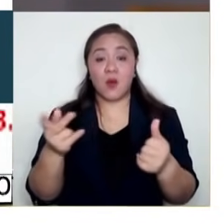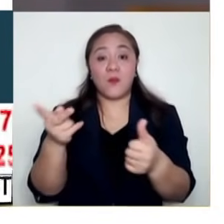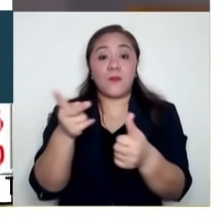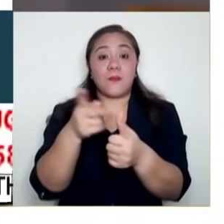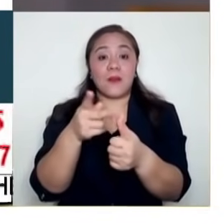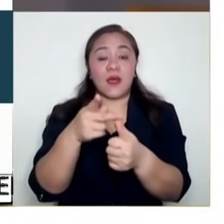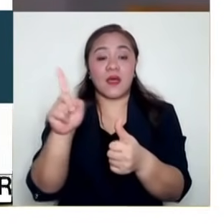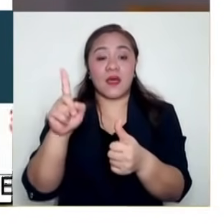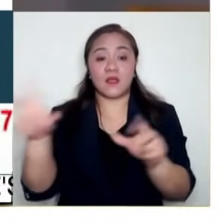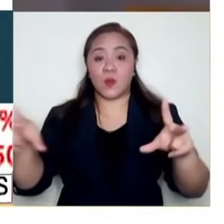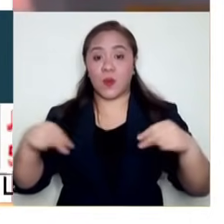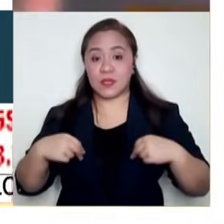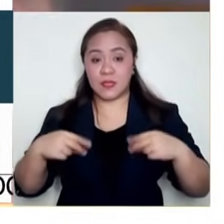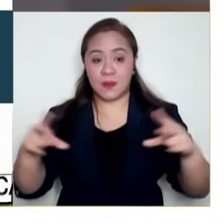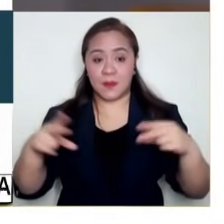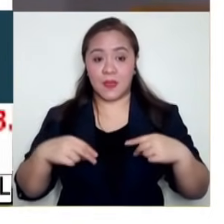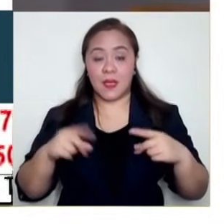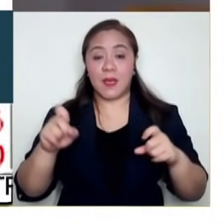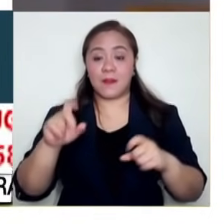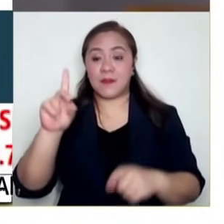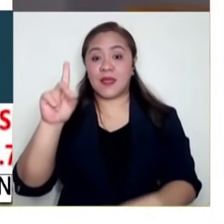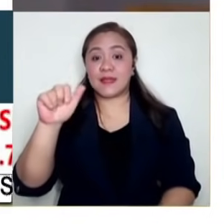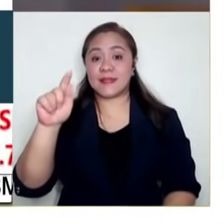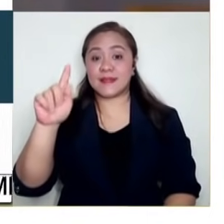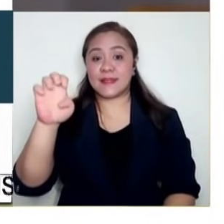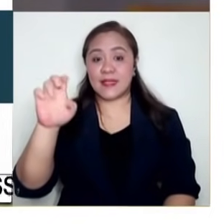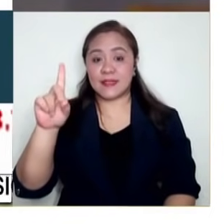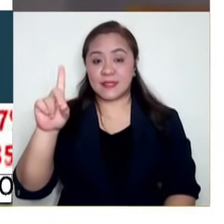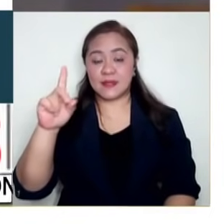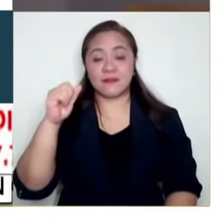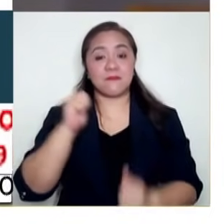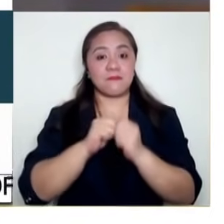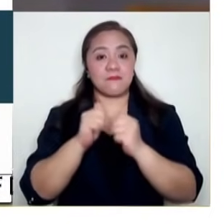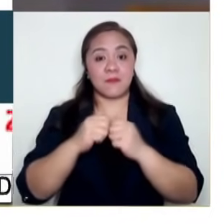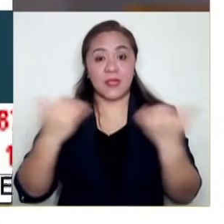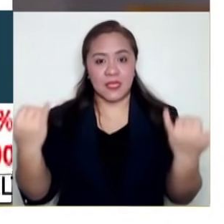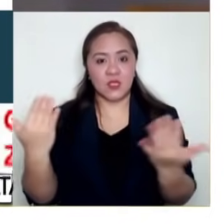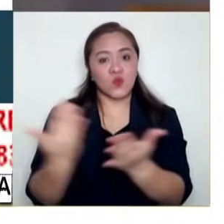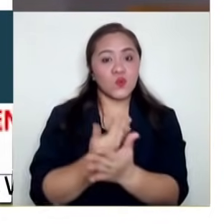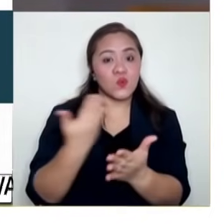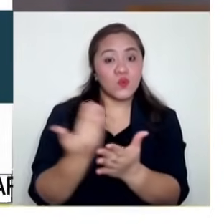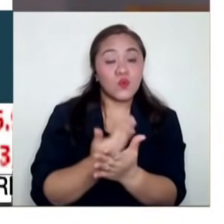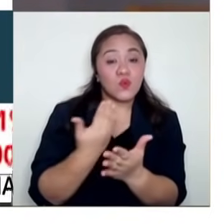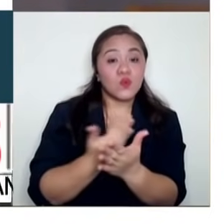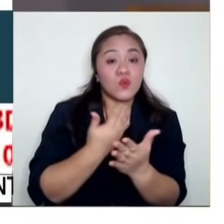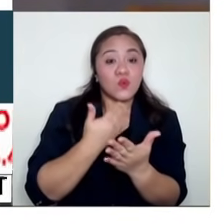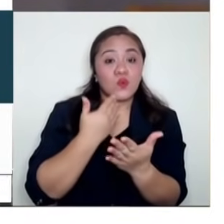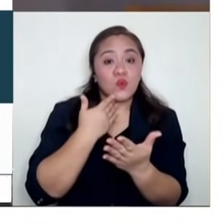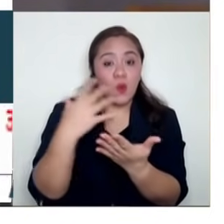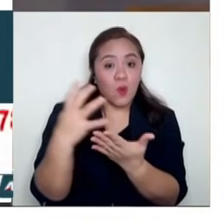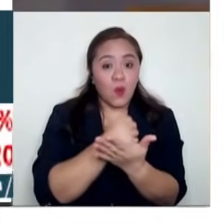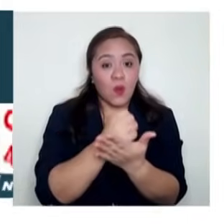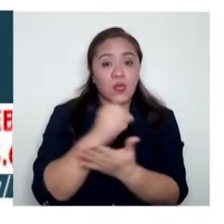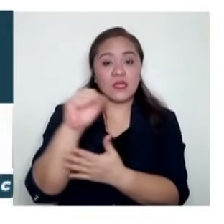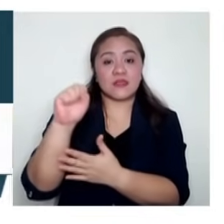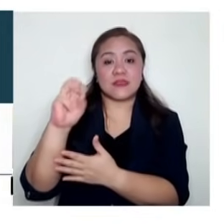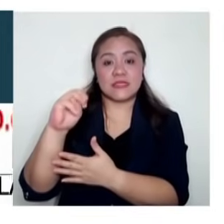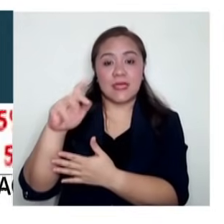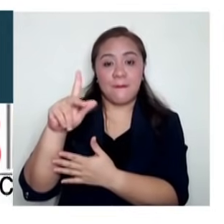prioritize to accept right now are those dated or those timely samples that they are submitting. Yeah,